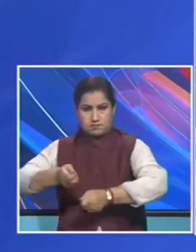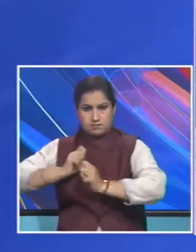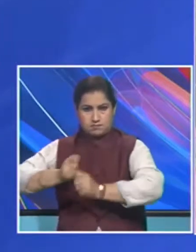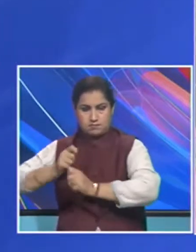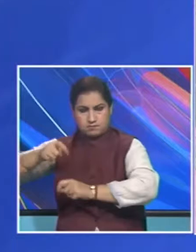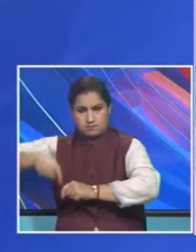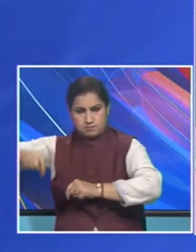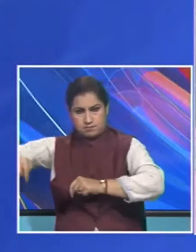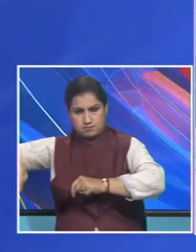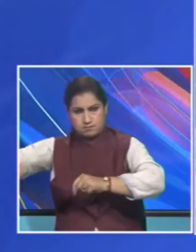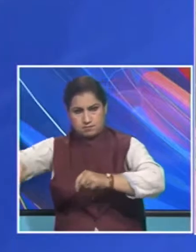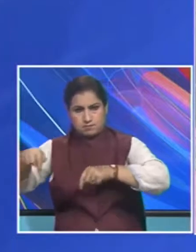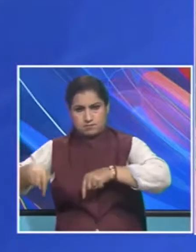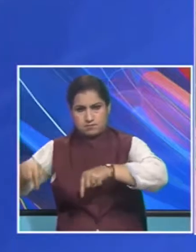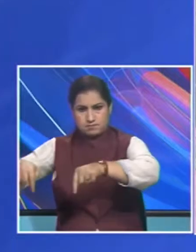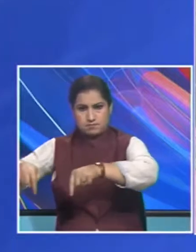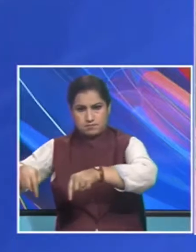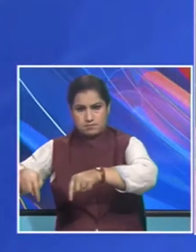departure.